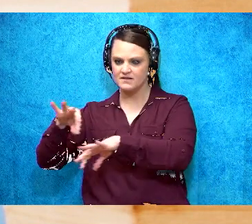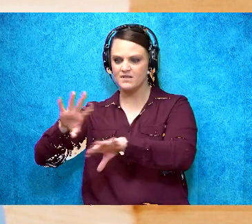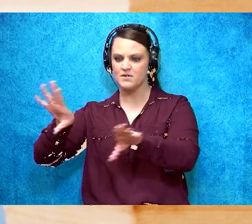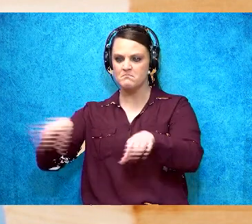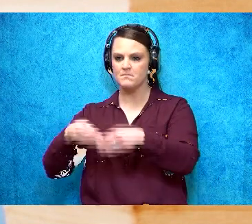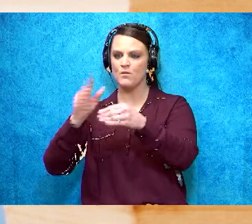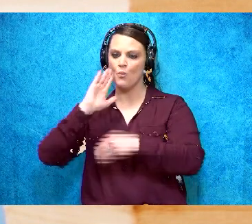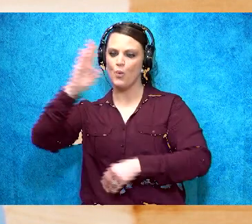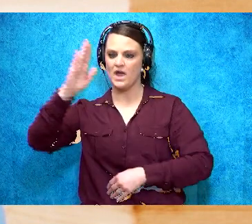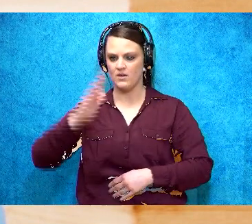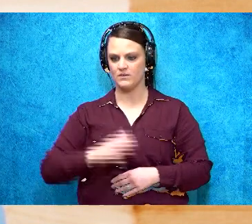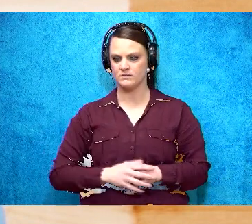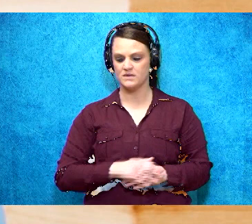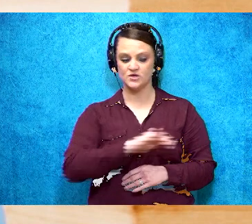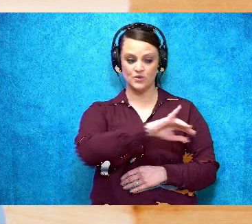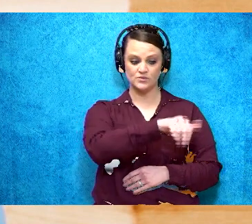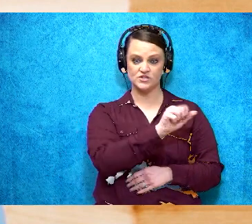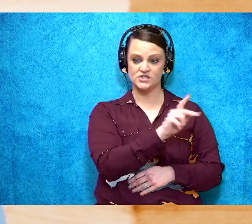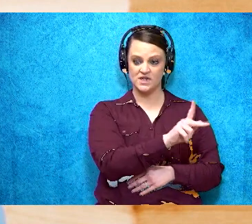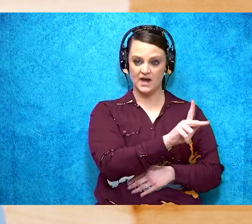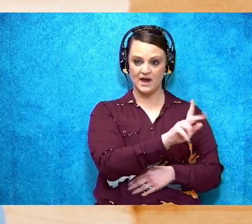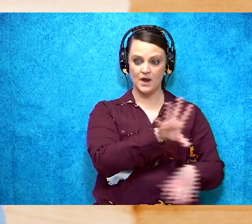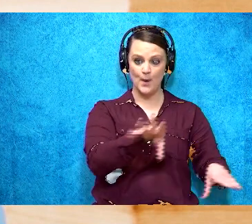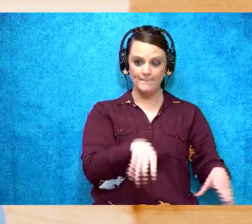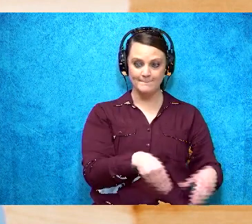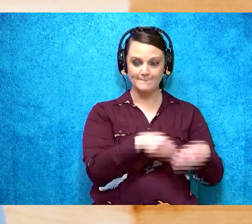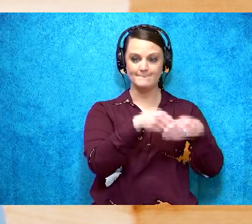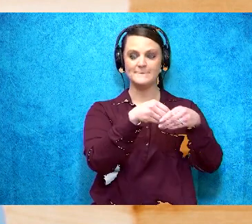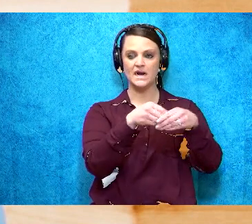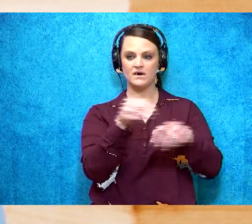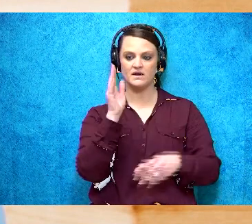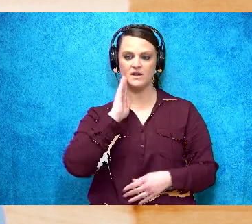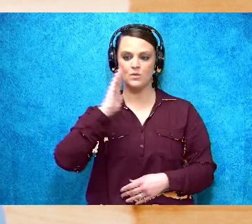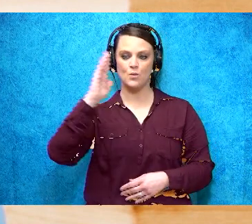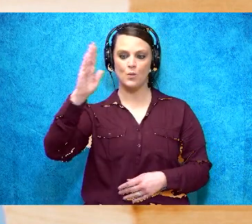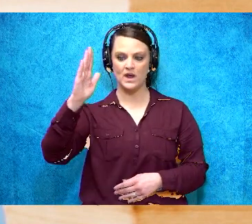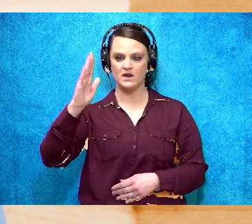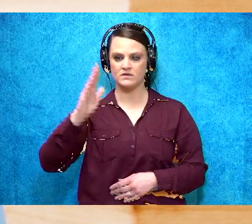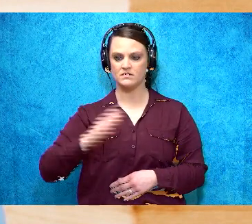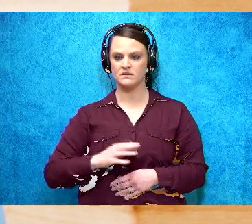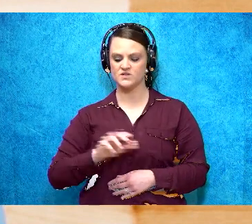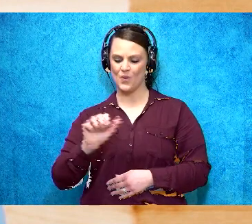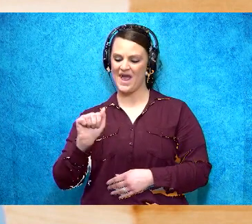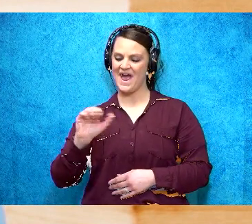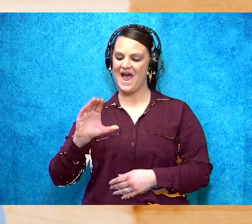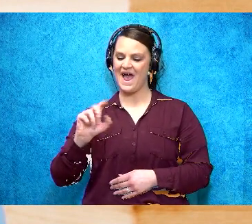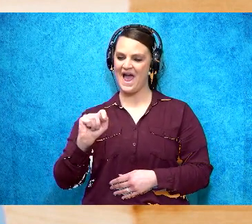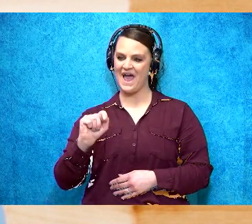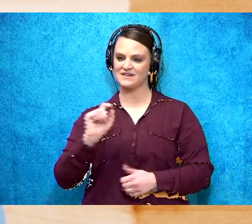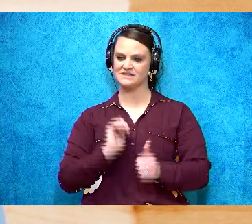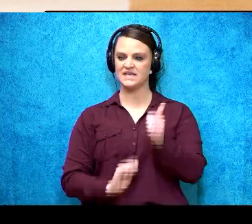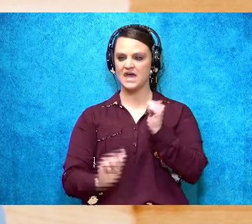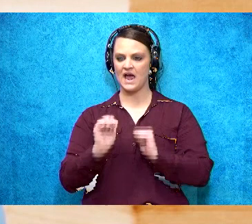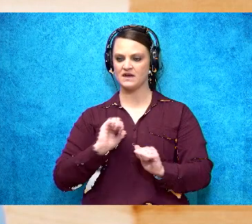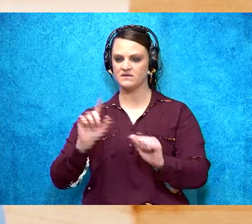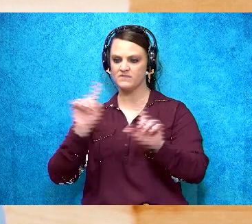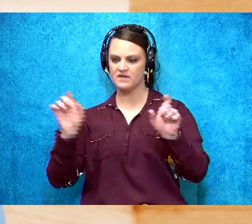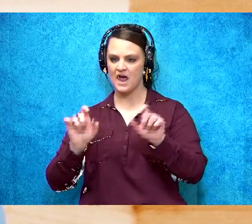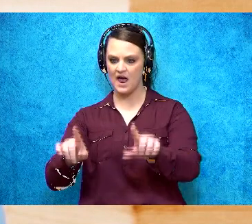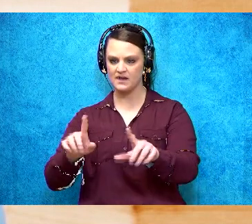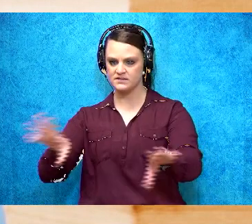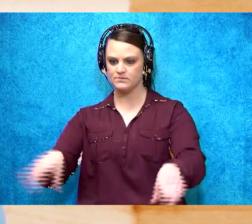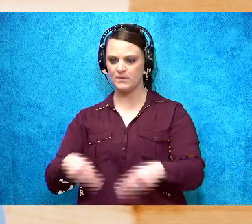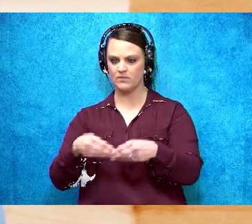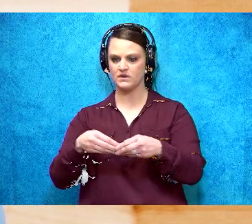it's Jack is getting married to Jill. Okay, so it is the act of asking her to marry him. All right,